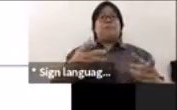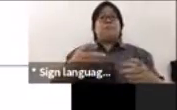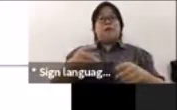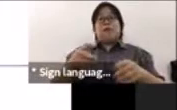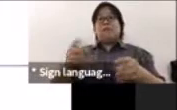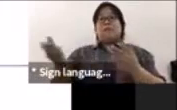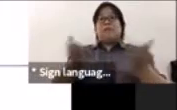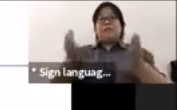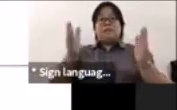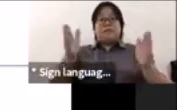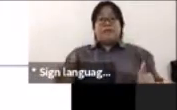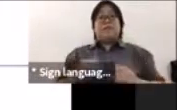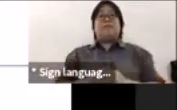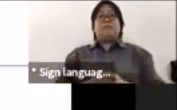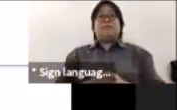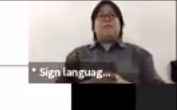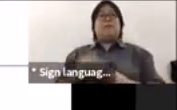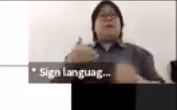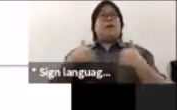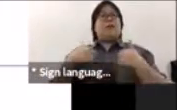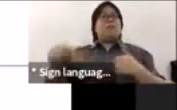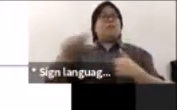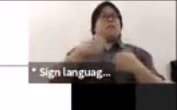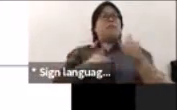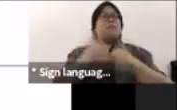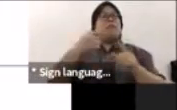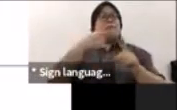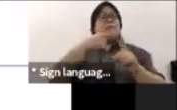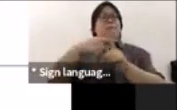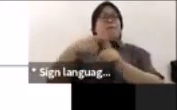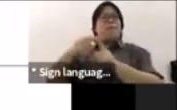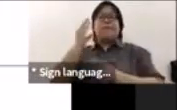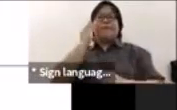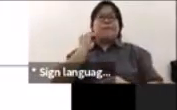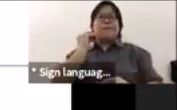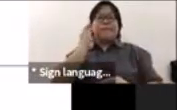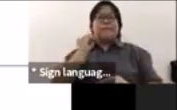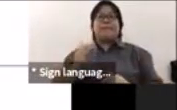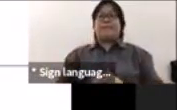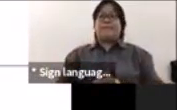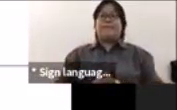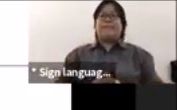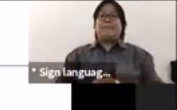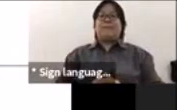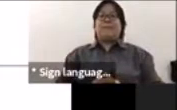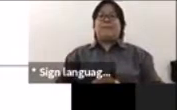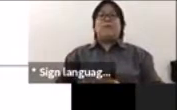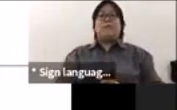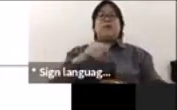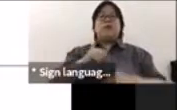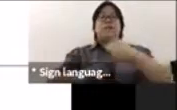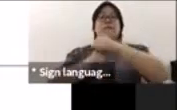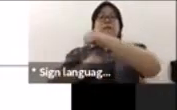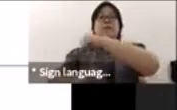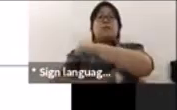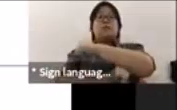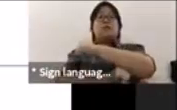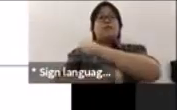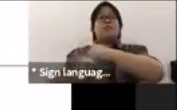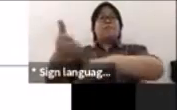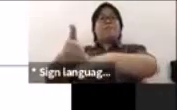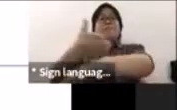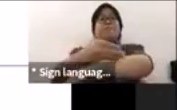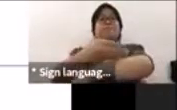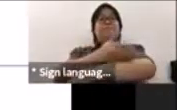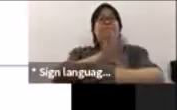that they have mostly have positive experiences. the infrastructure improvement, including